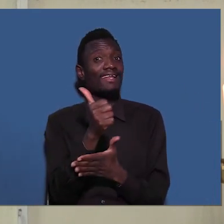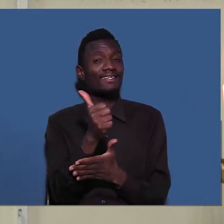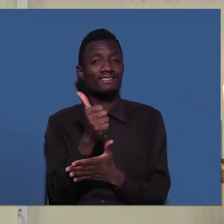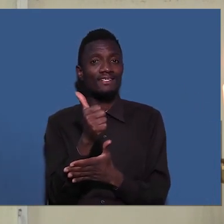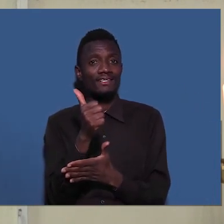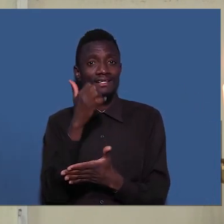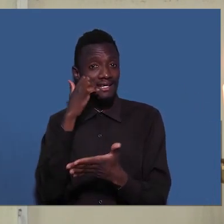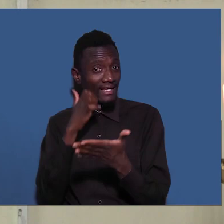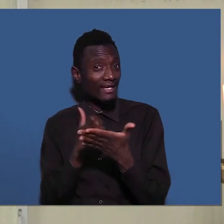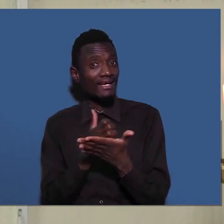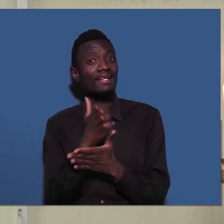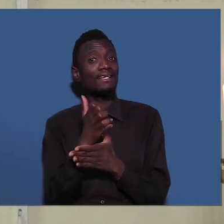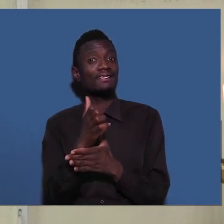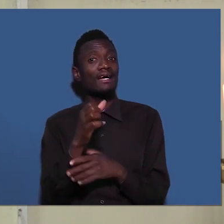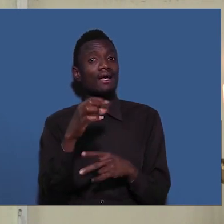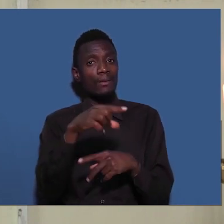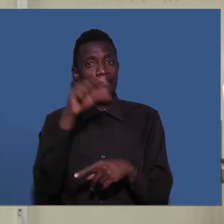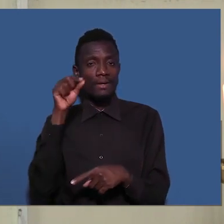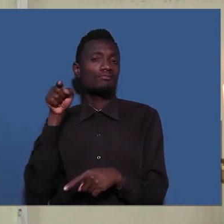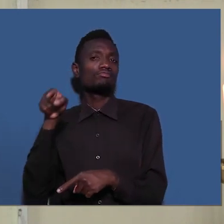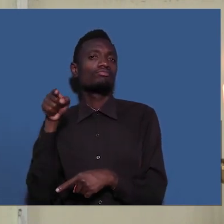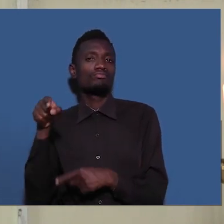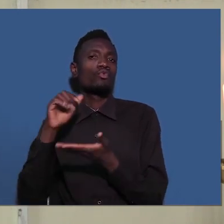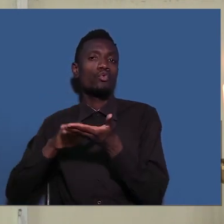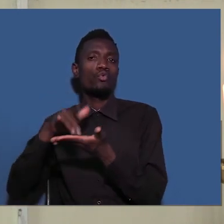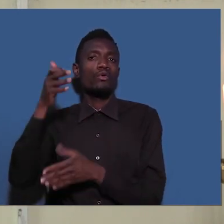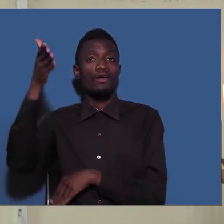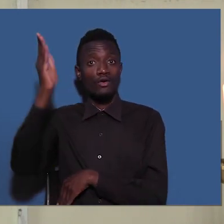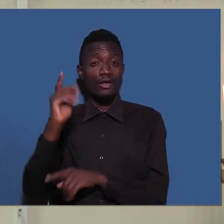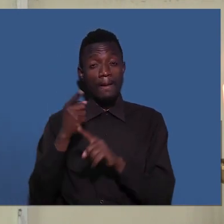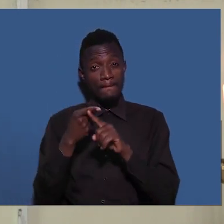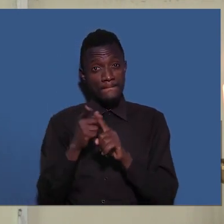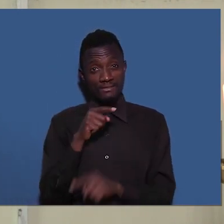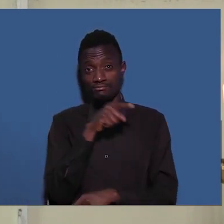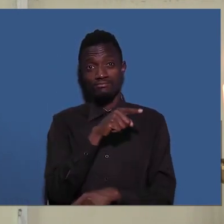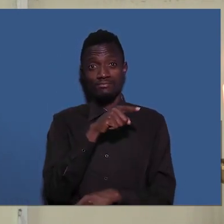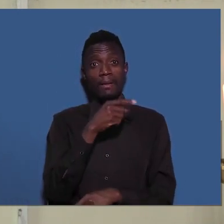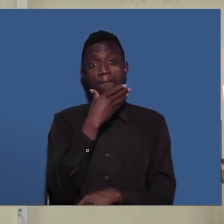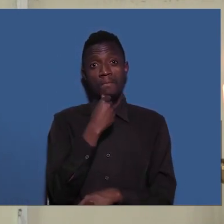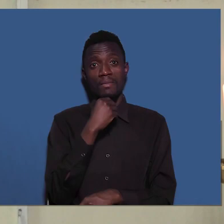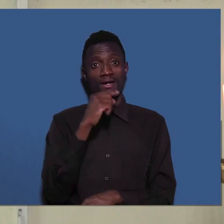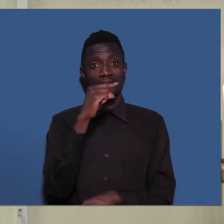glorify God, but Gehazi opted to benefit